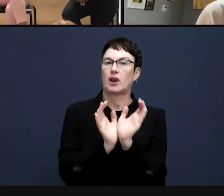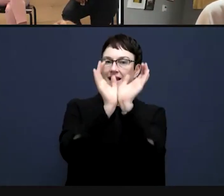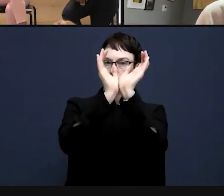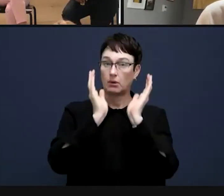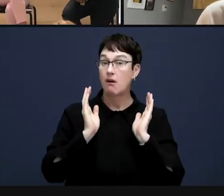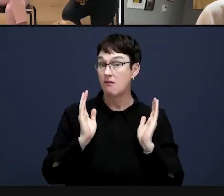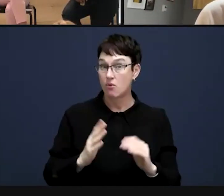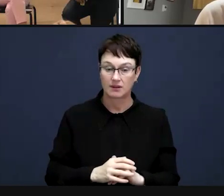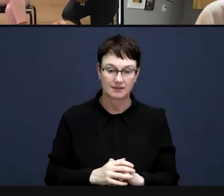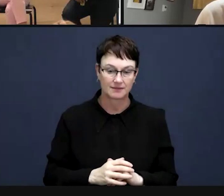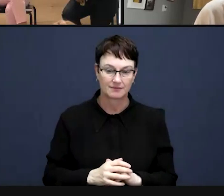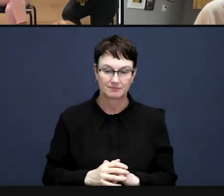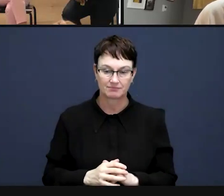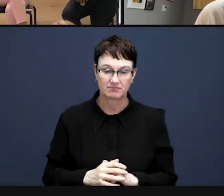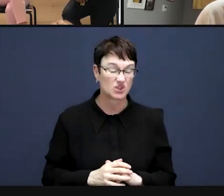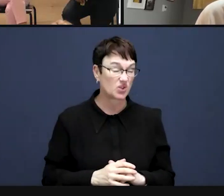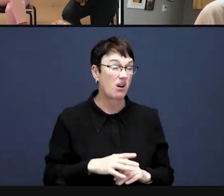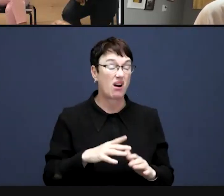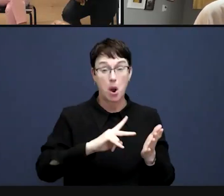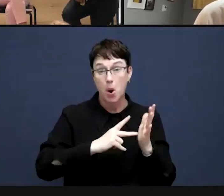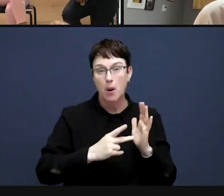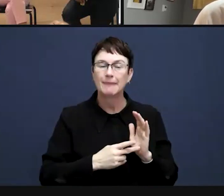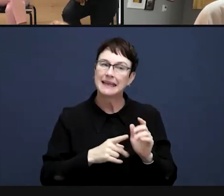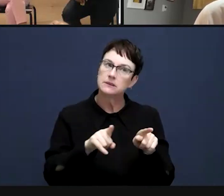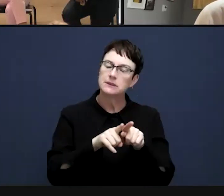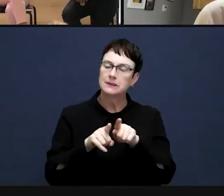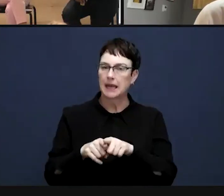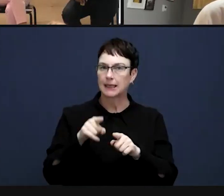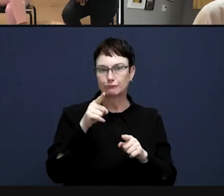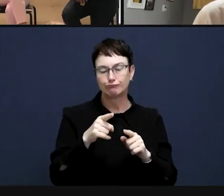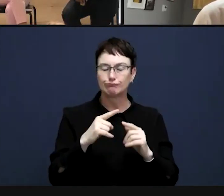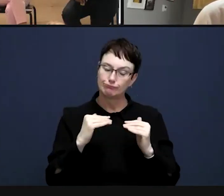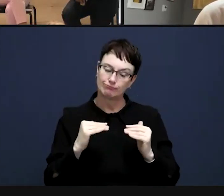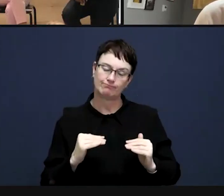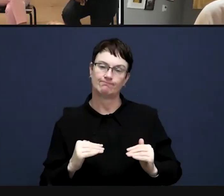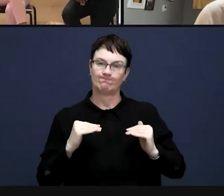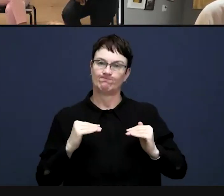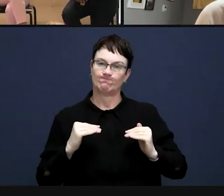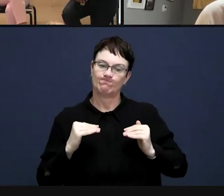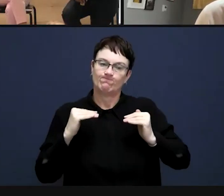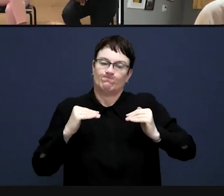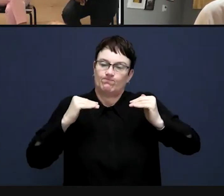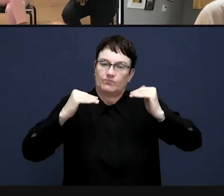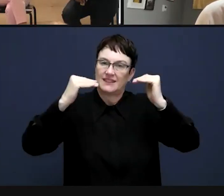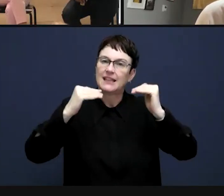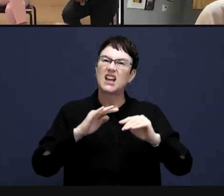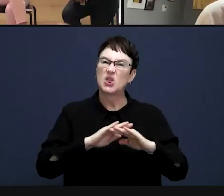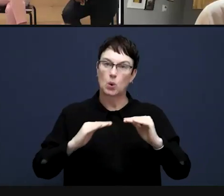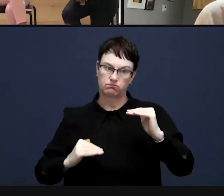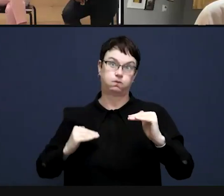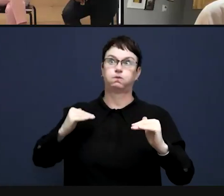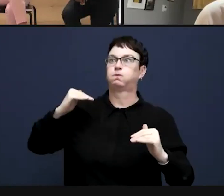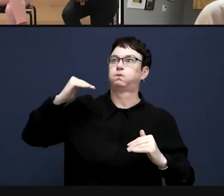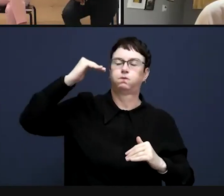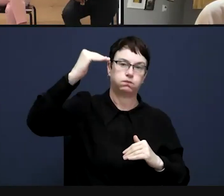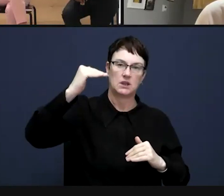your journey, move in this direction, and then you get kind of a little, we nudge you to go on instead of a big exam. So it's another